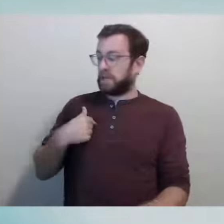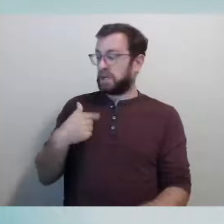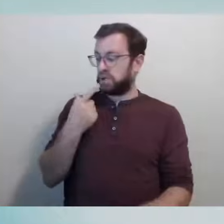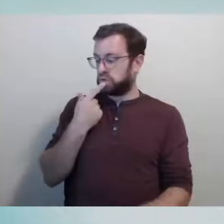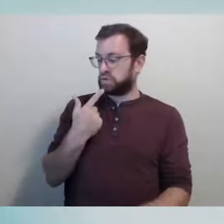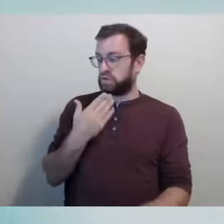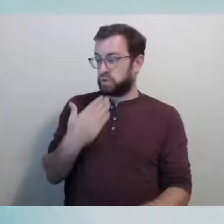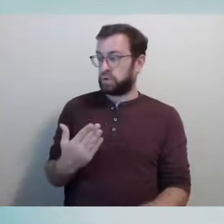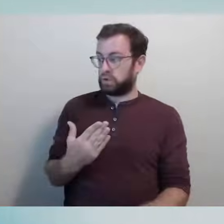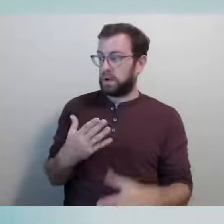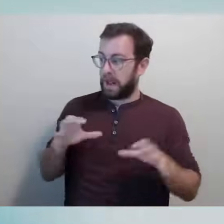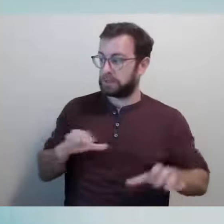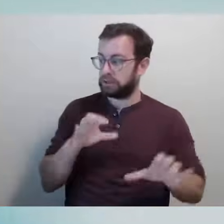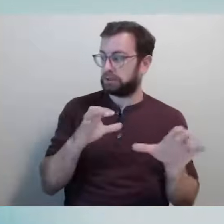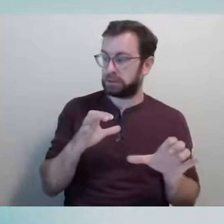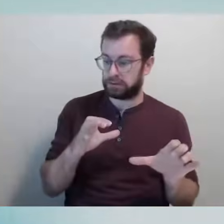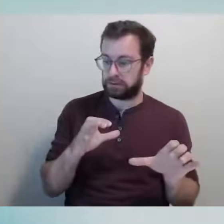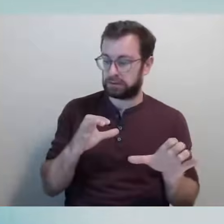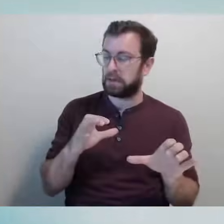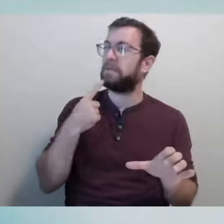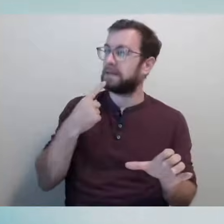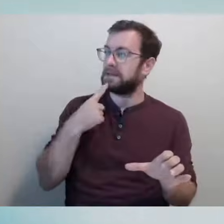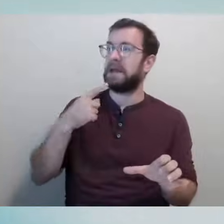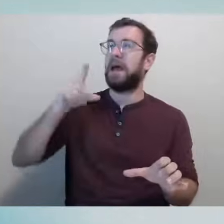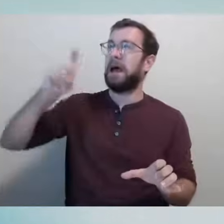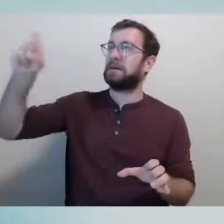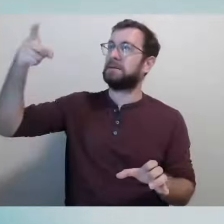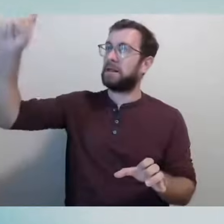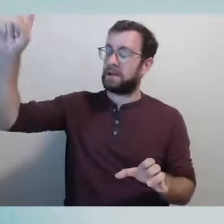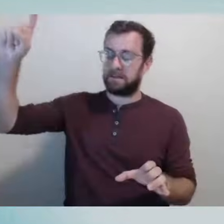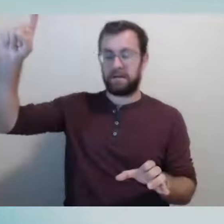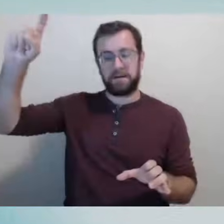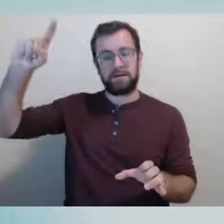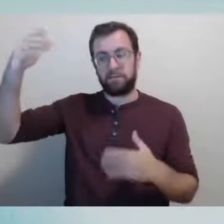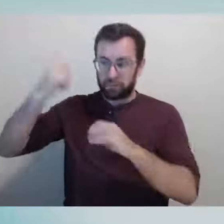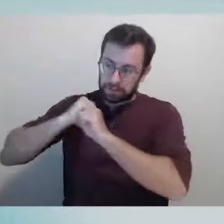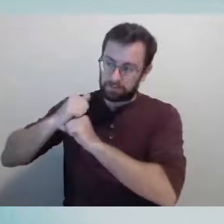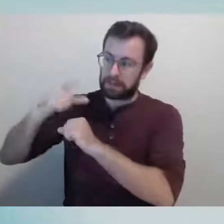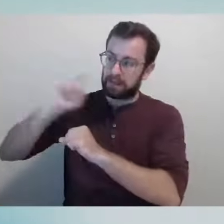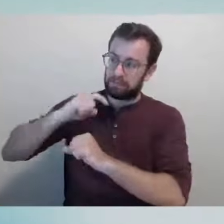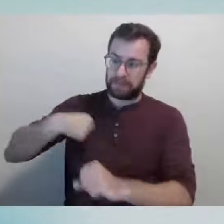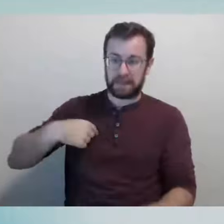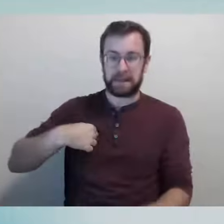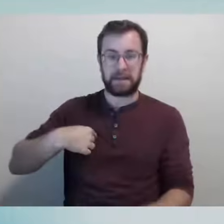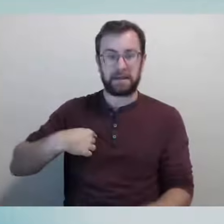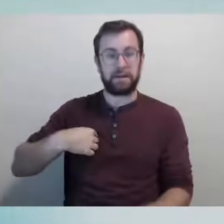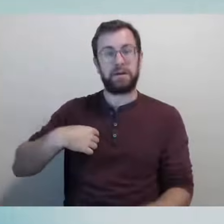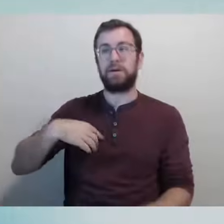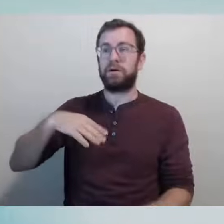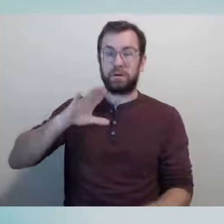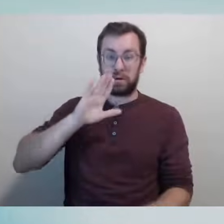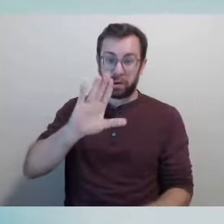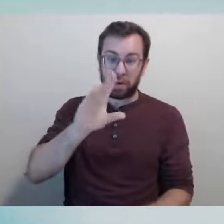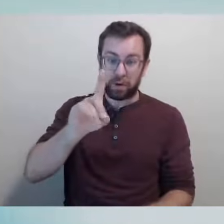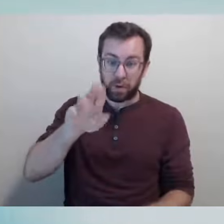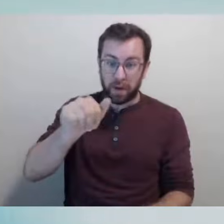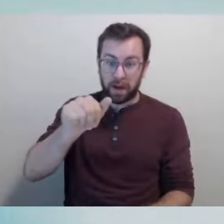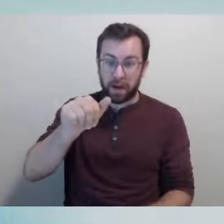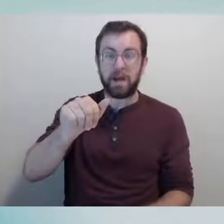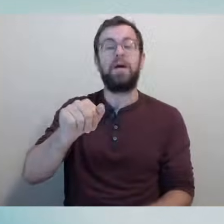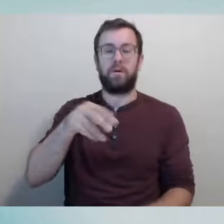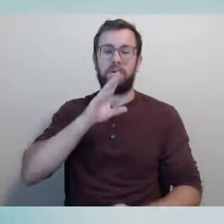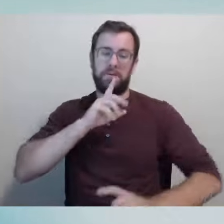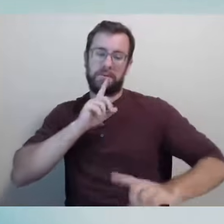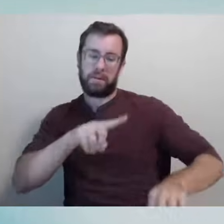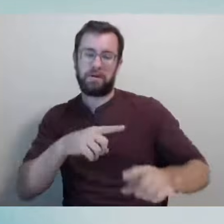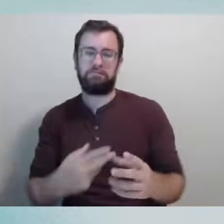oh Allah, and I ask you, oh Allah, give me, oh Allah, protect me. Your dua, insha'Allah ta'ala, the response